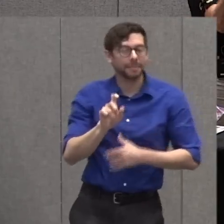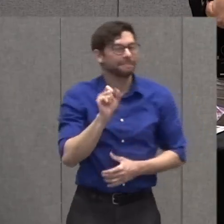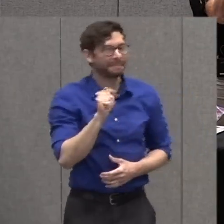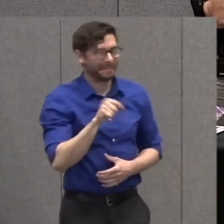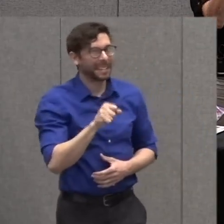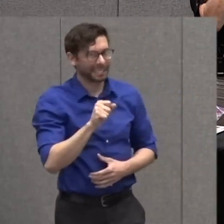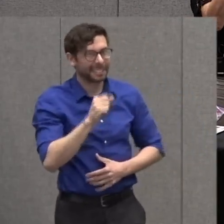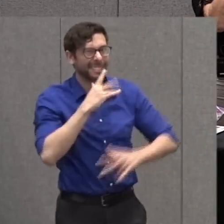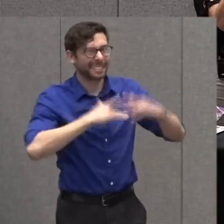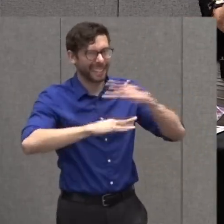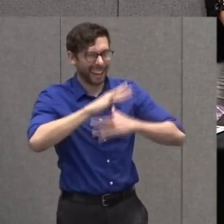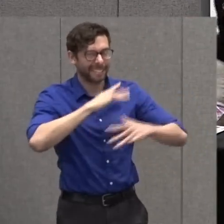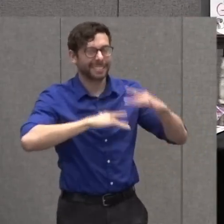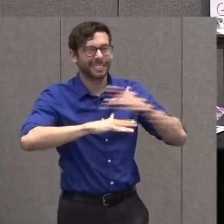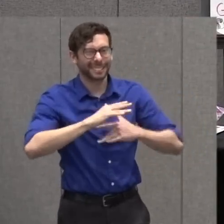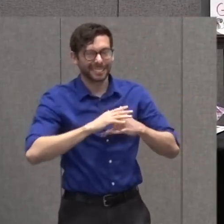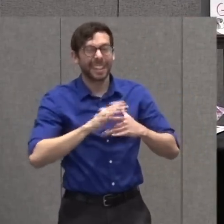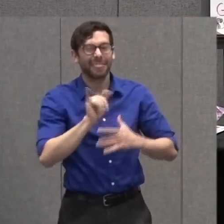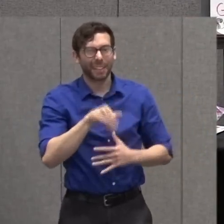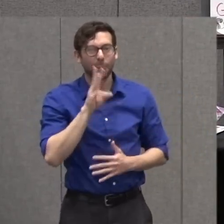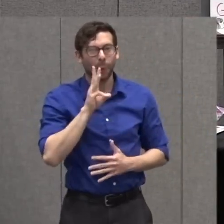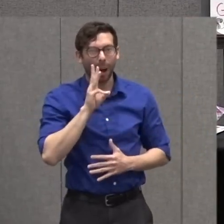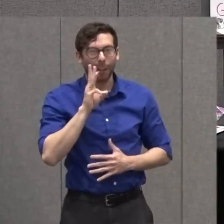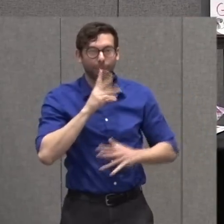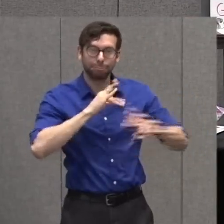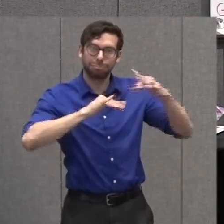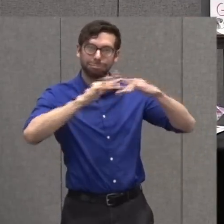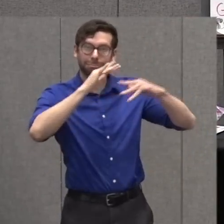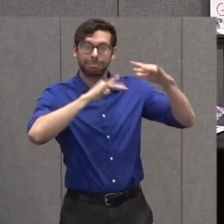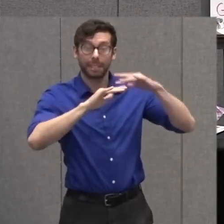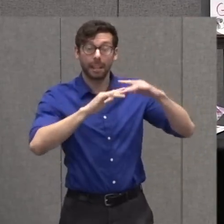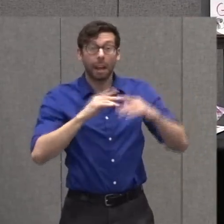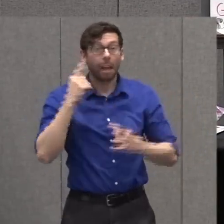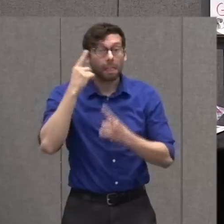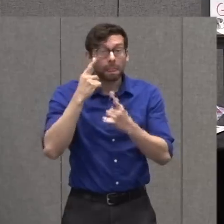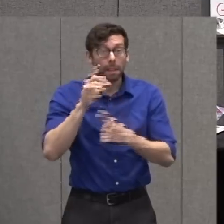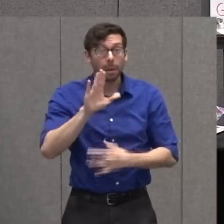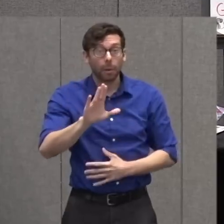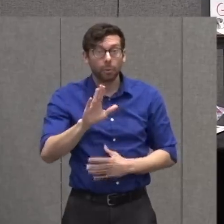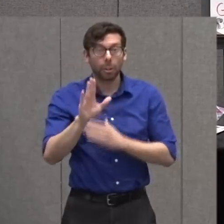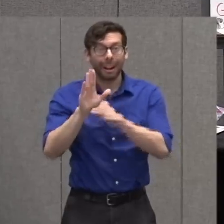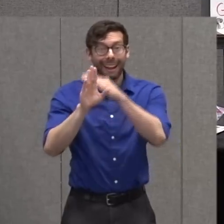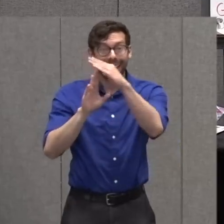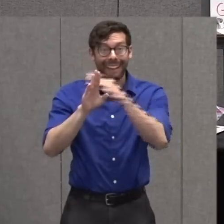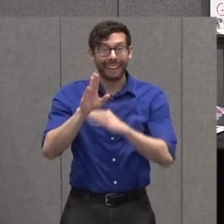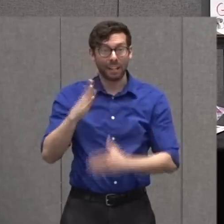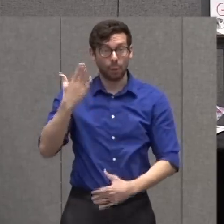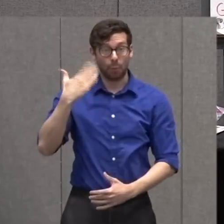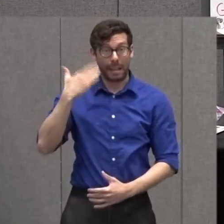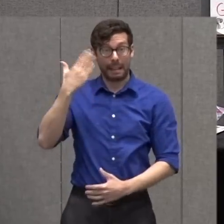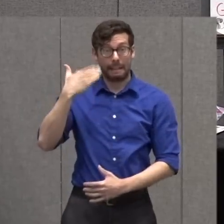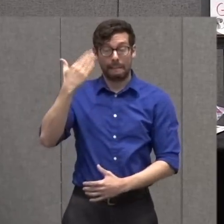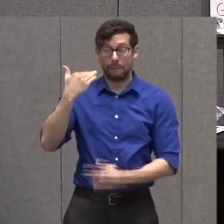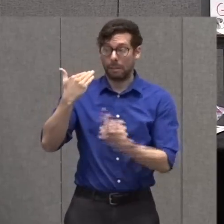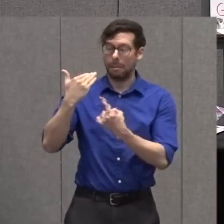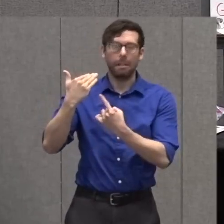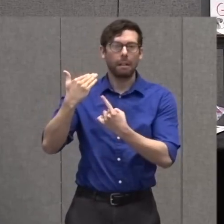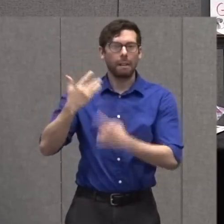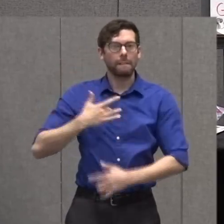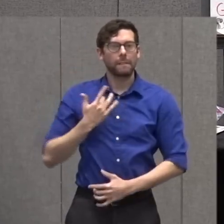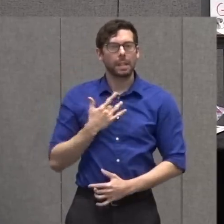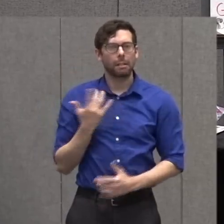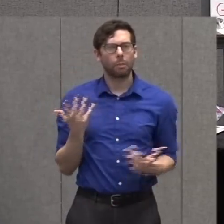about taking your hand and waving it at yourself. Can you wave it? What do you feel? Yeah. You